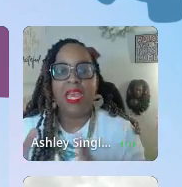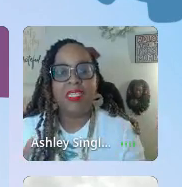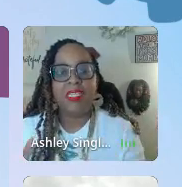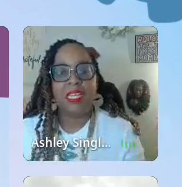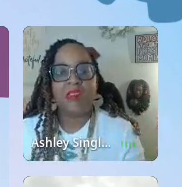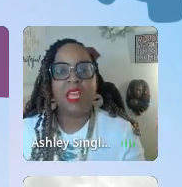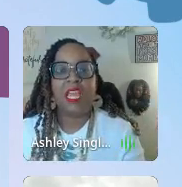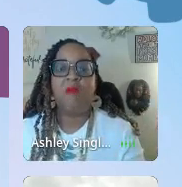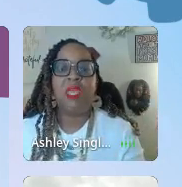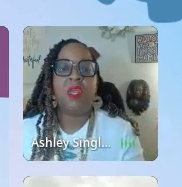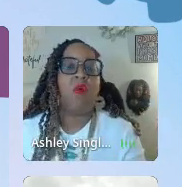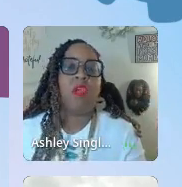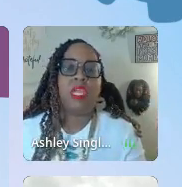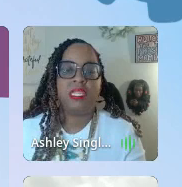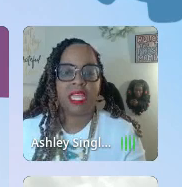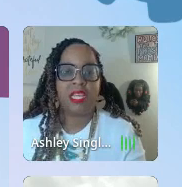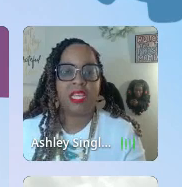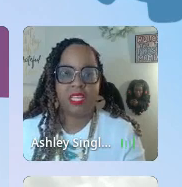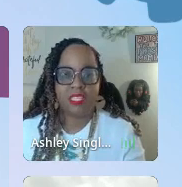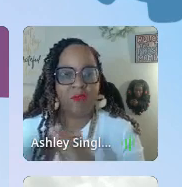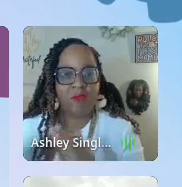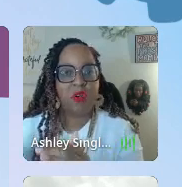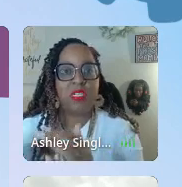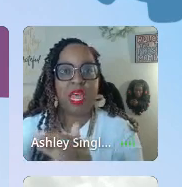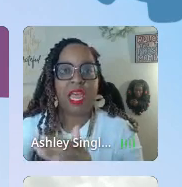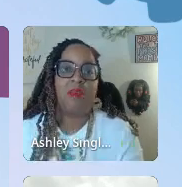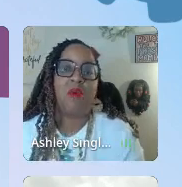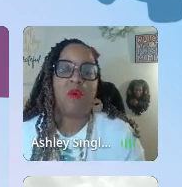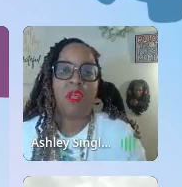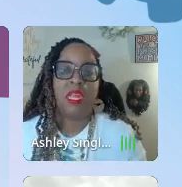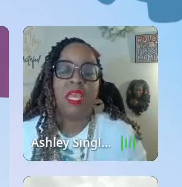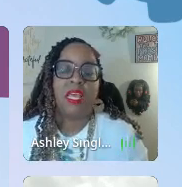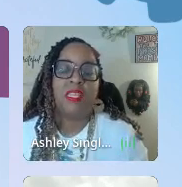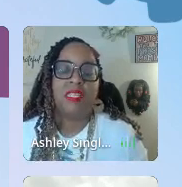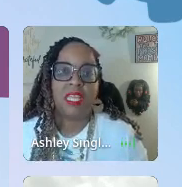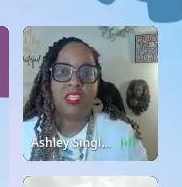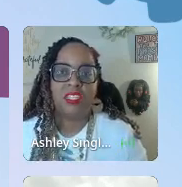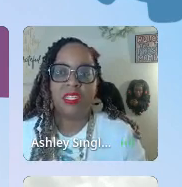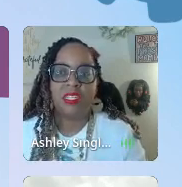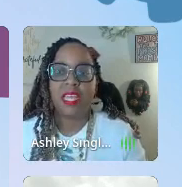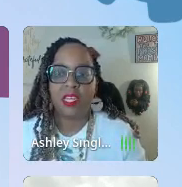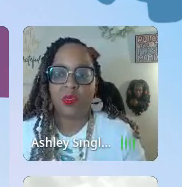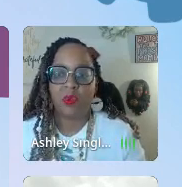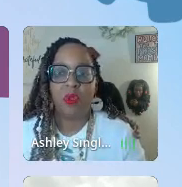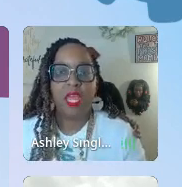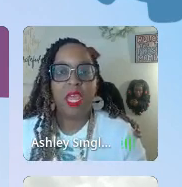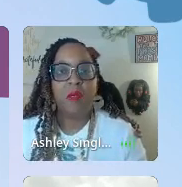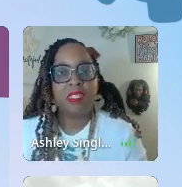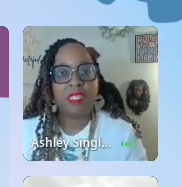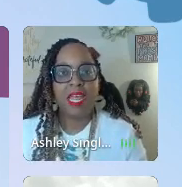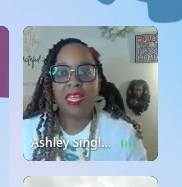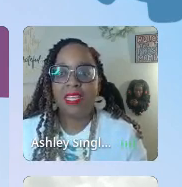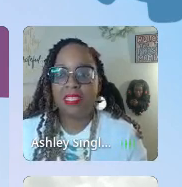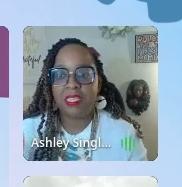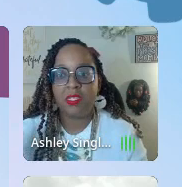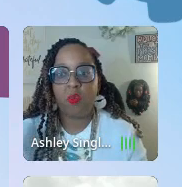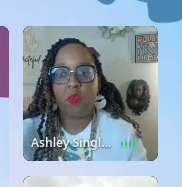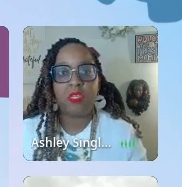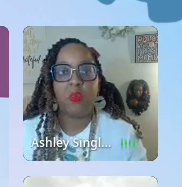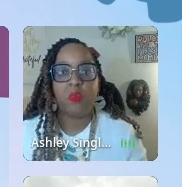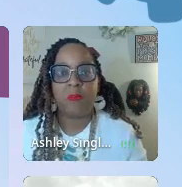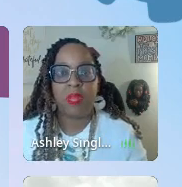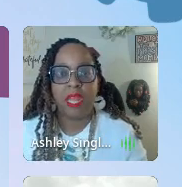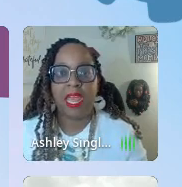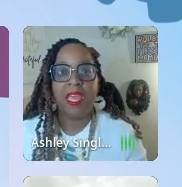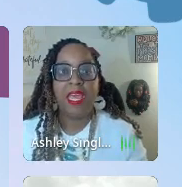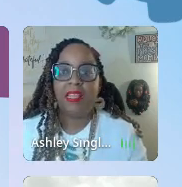appear and it says Air Meet Orientation. It's the first item on the session schedule. And beside it, it says